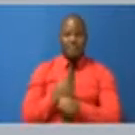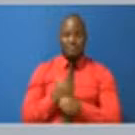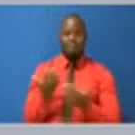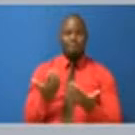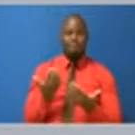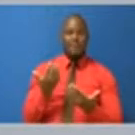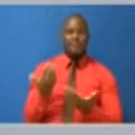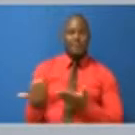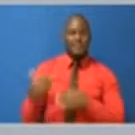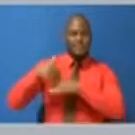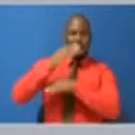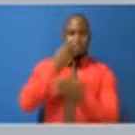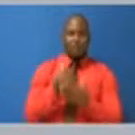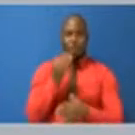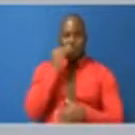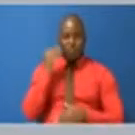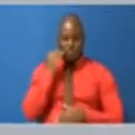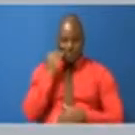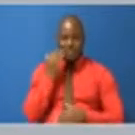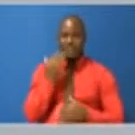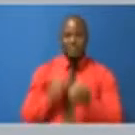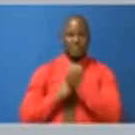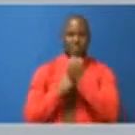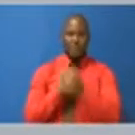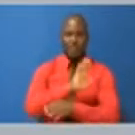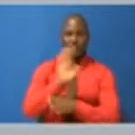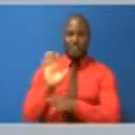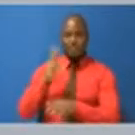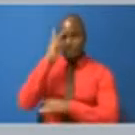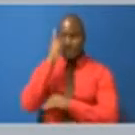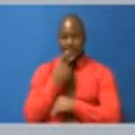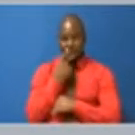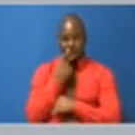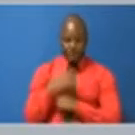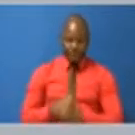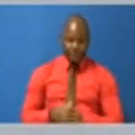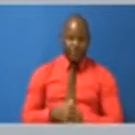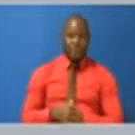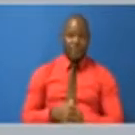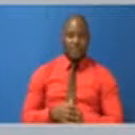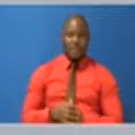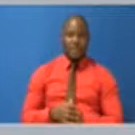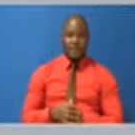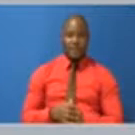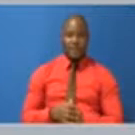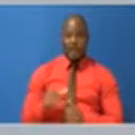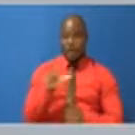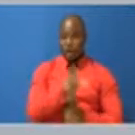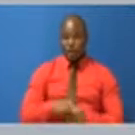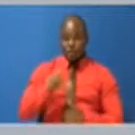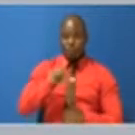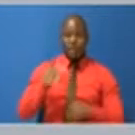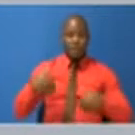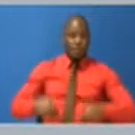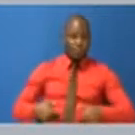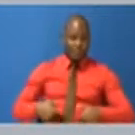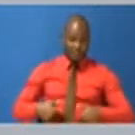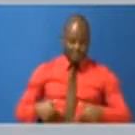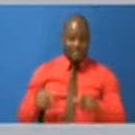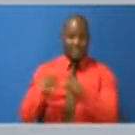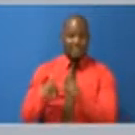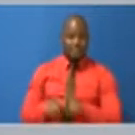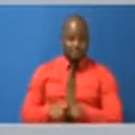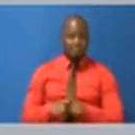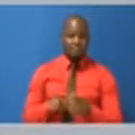send money back home and support their their parents and for the local the local youth and